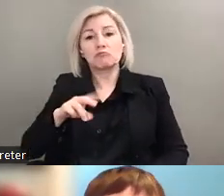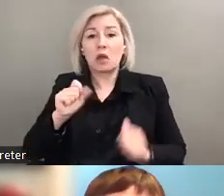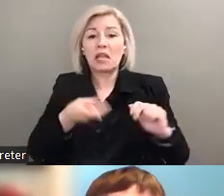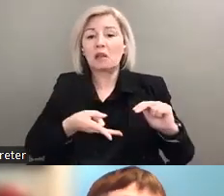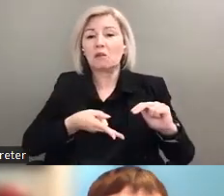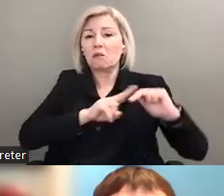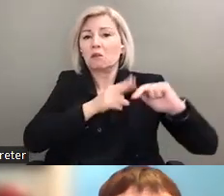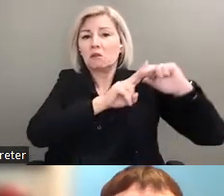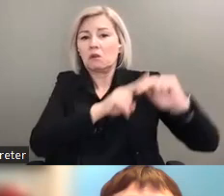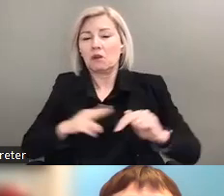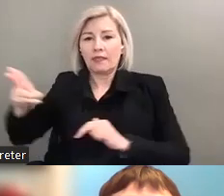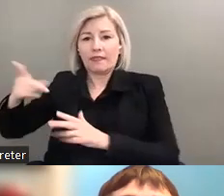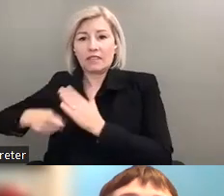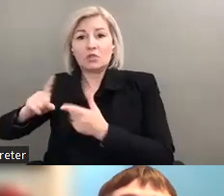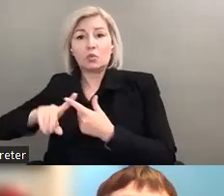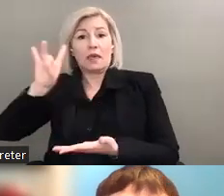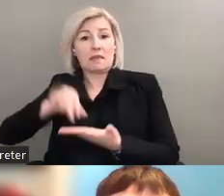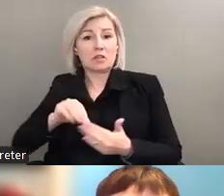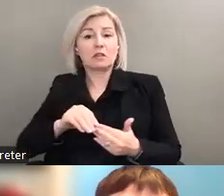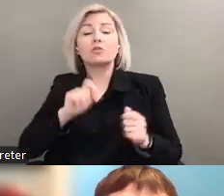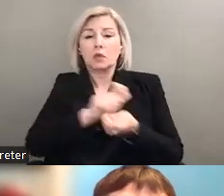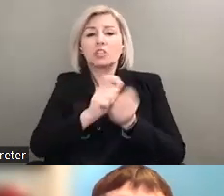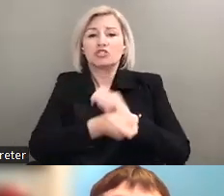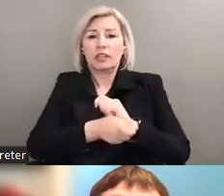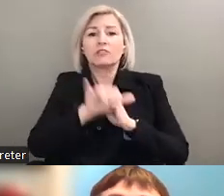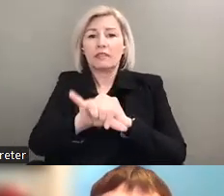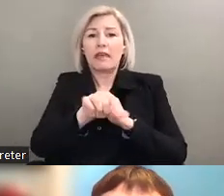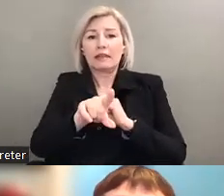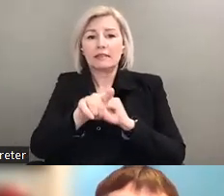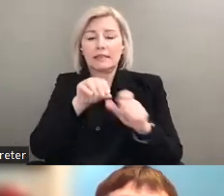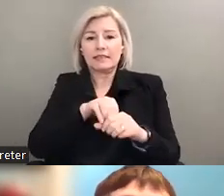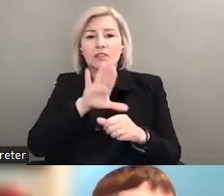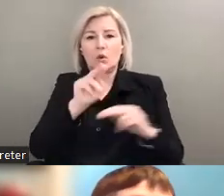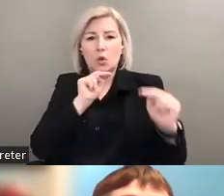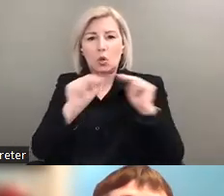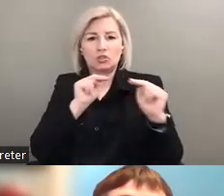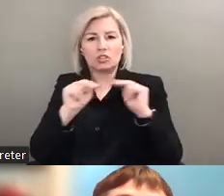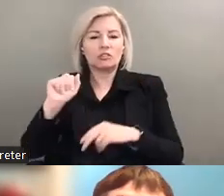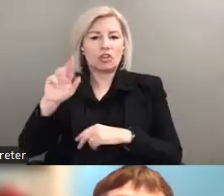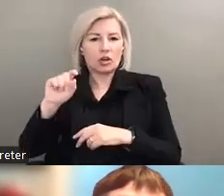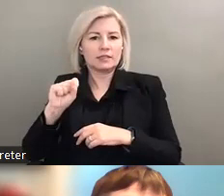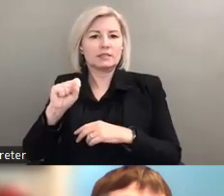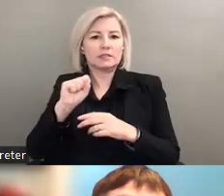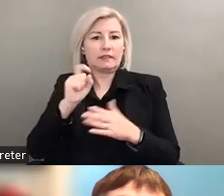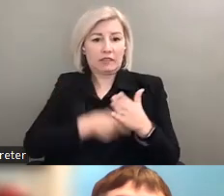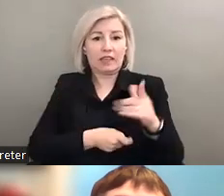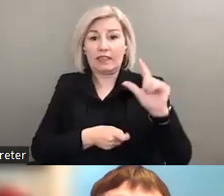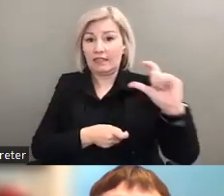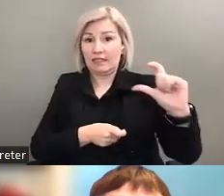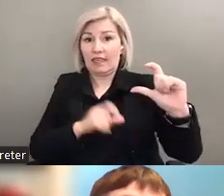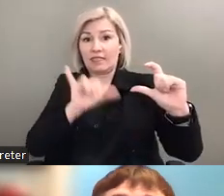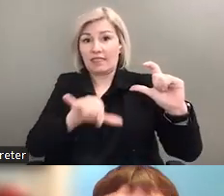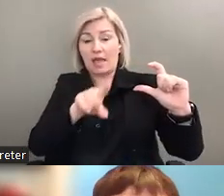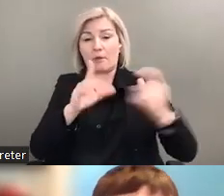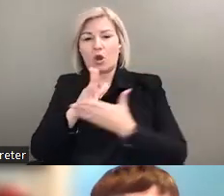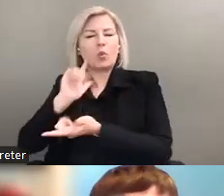artist fee to $8,000, you could change that in your negotiated artist fee. This section would